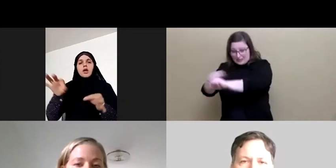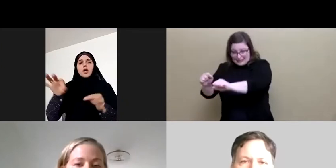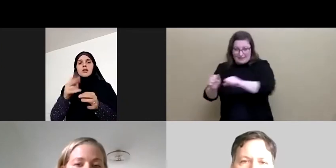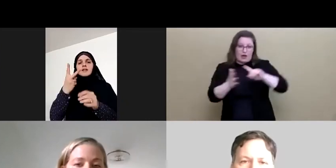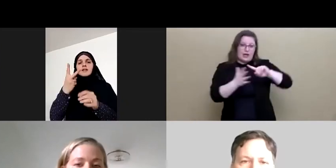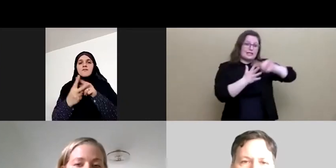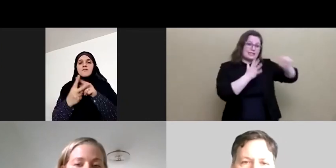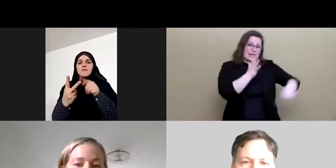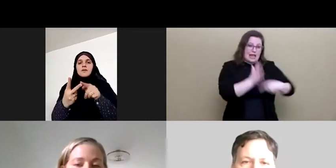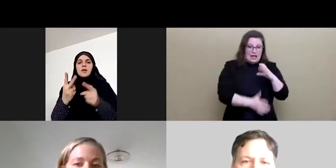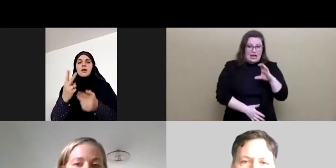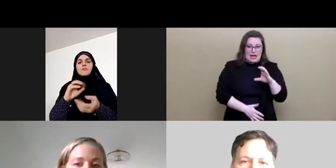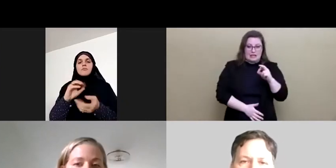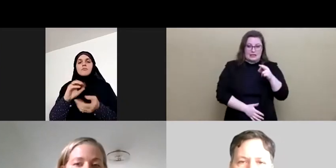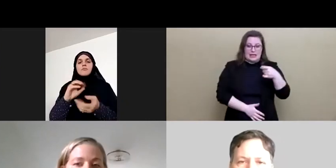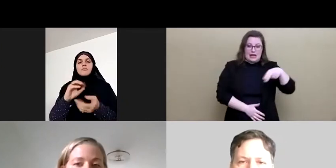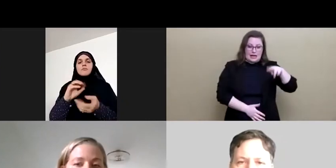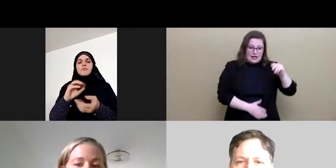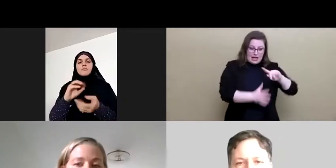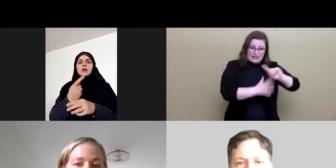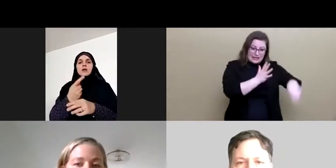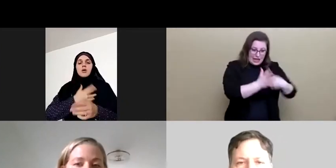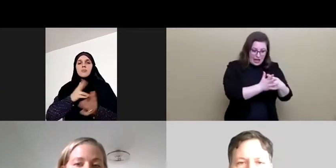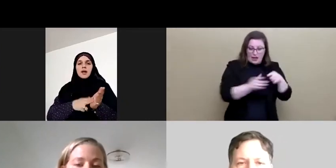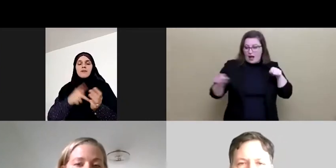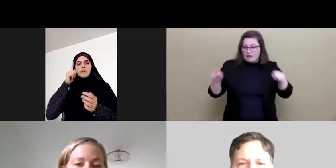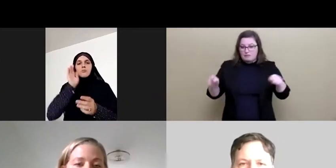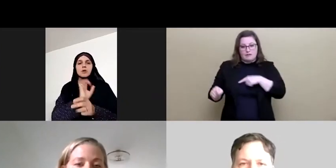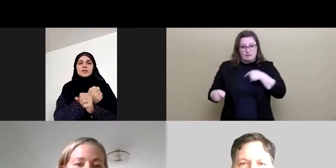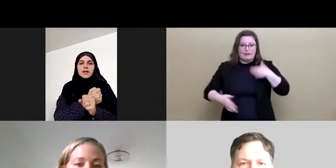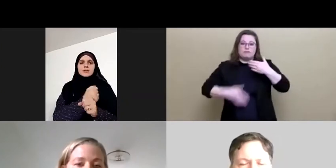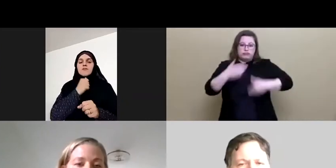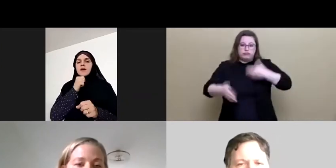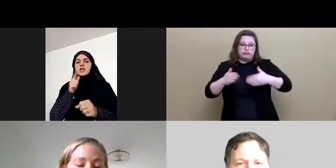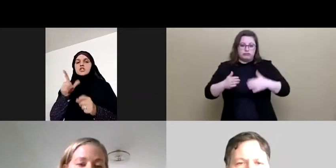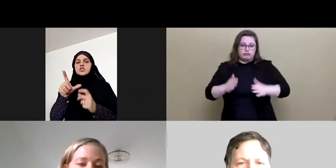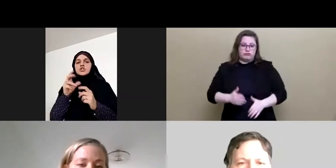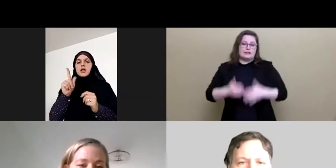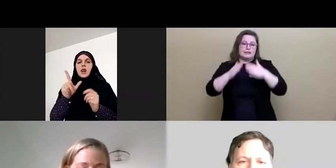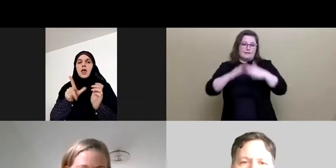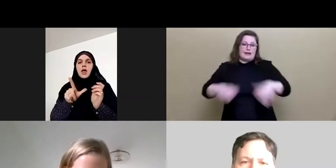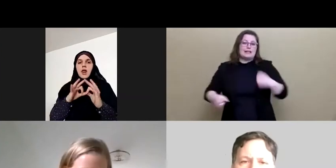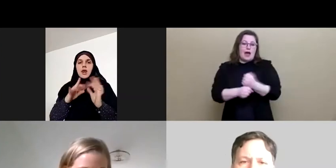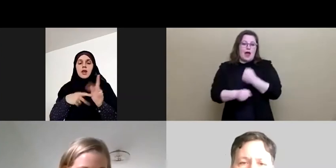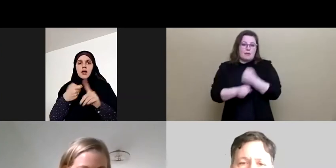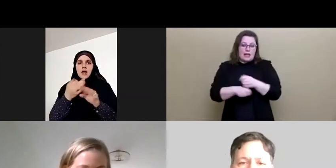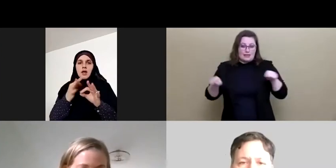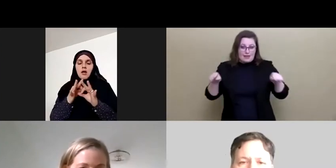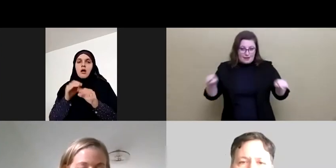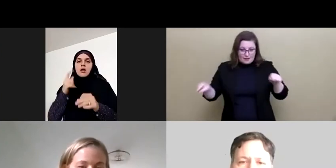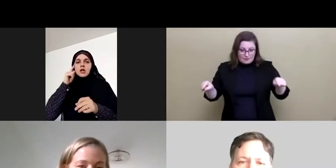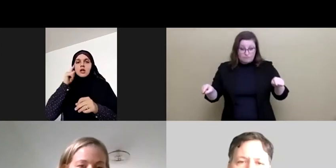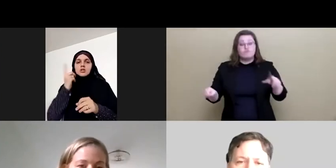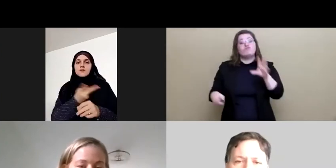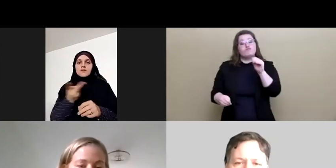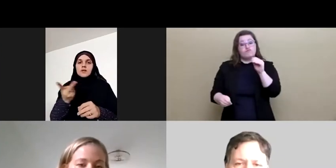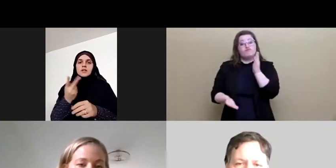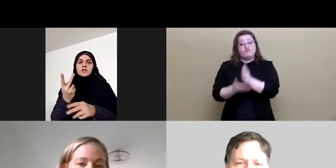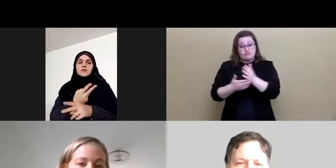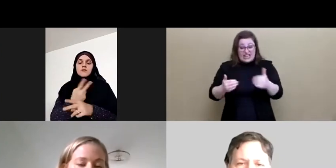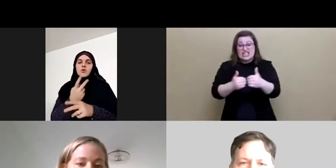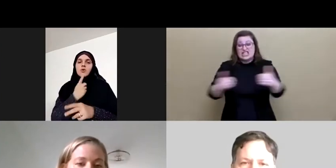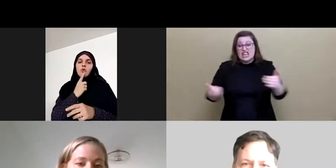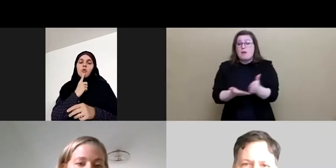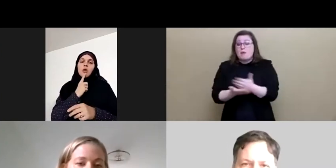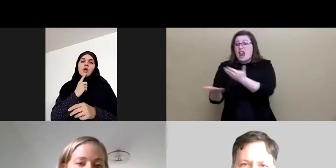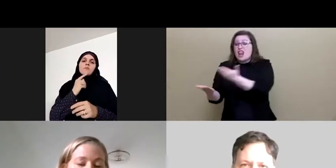two countries with ongoing peace building work. And I would say that even though there are differences, the main